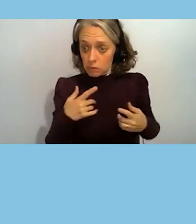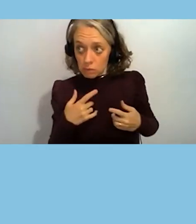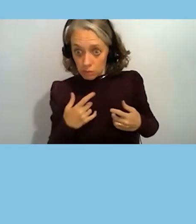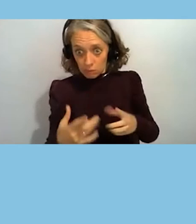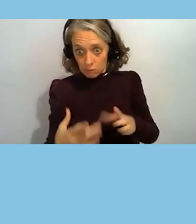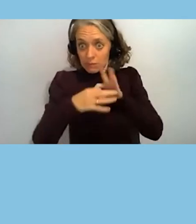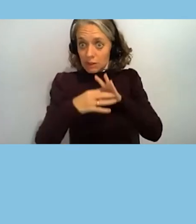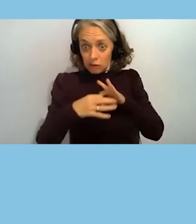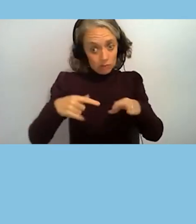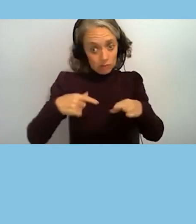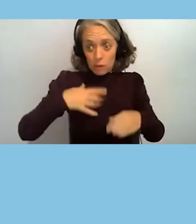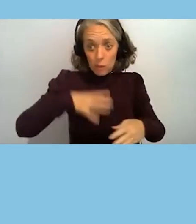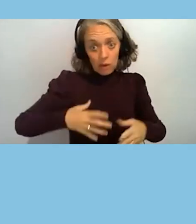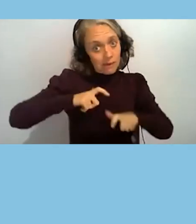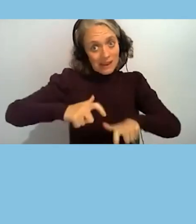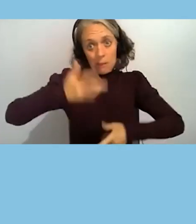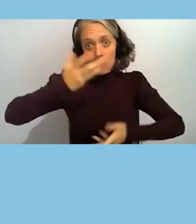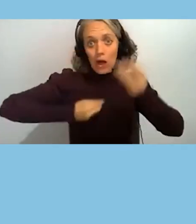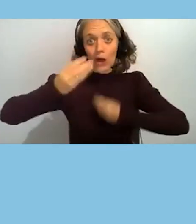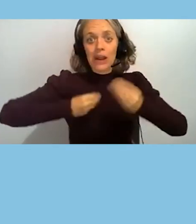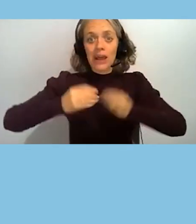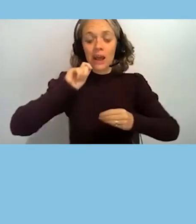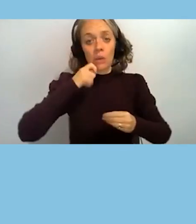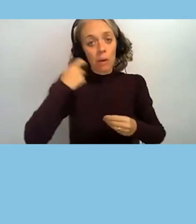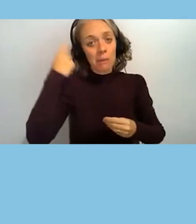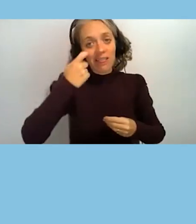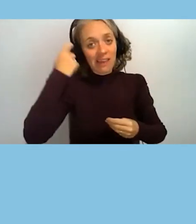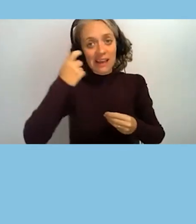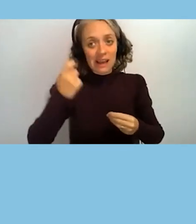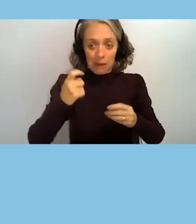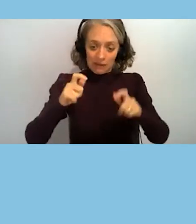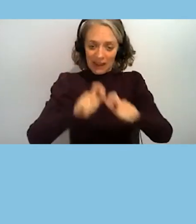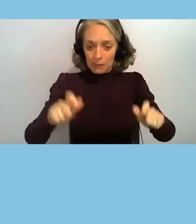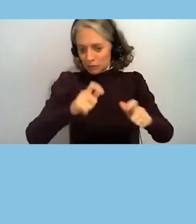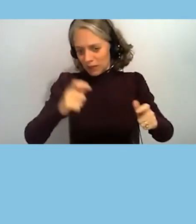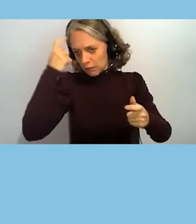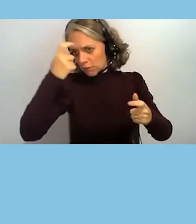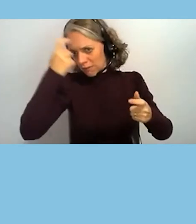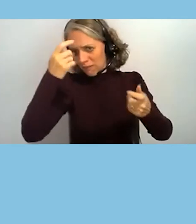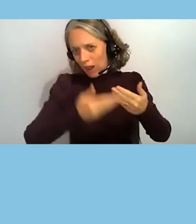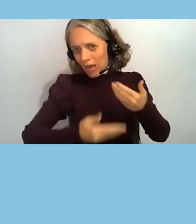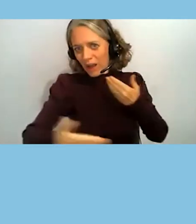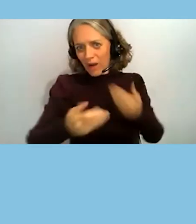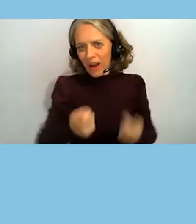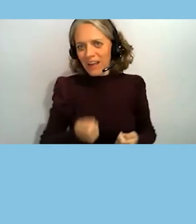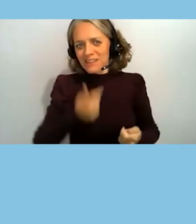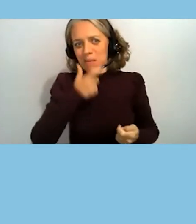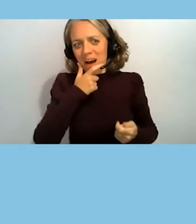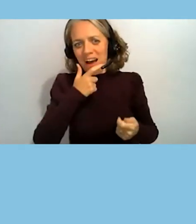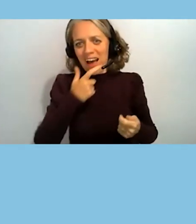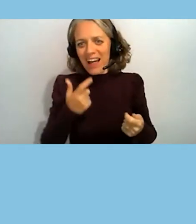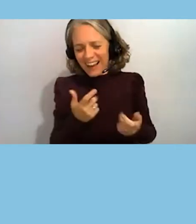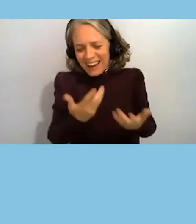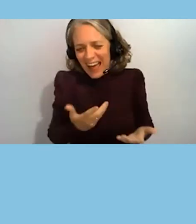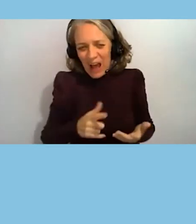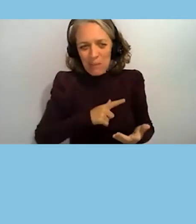keen to keep learning, and we're going to be thinking about captioning for a long while yet. I smile at Hannah with that. It's a kind of a, almost like